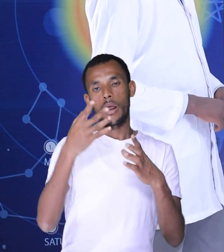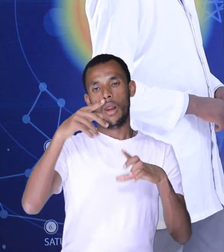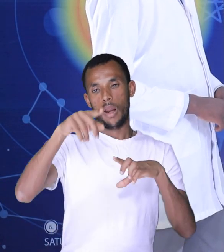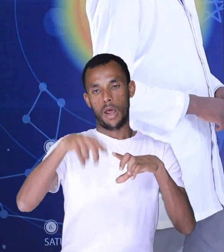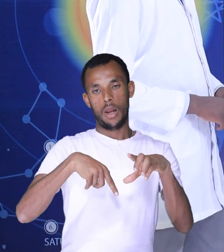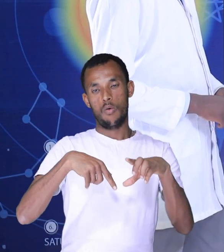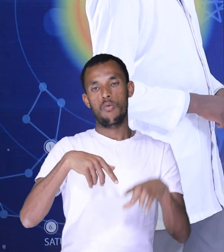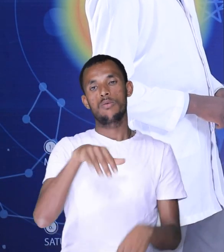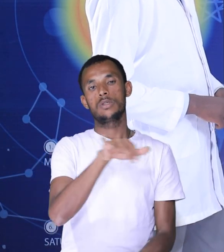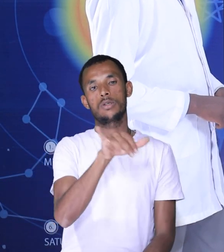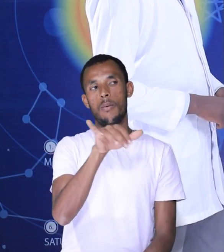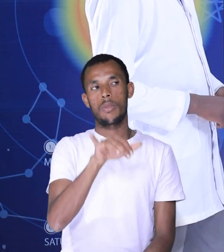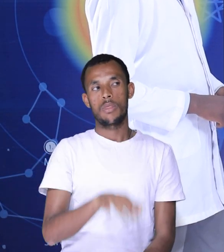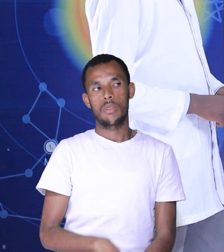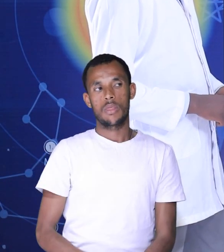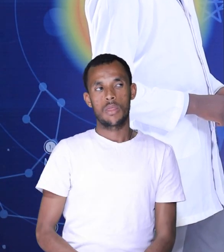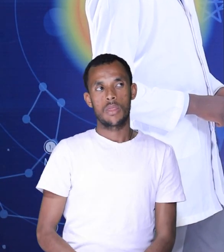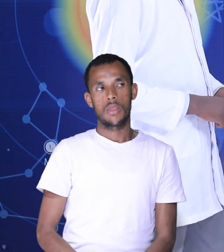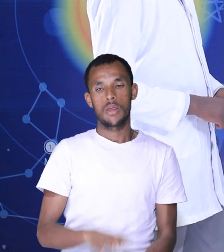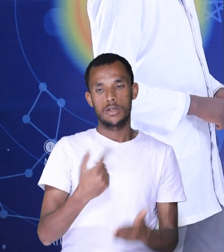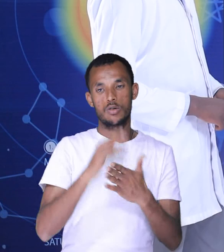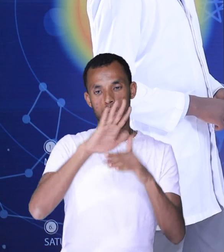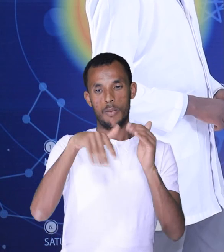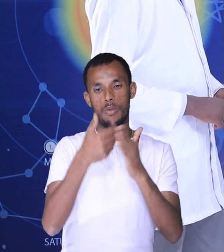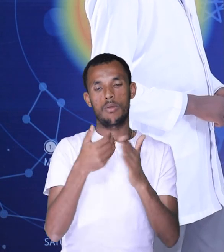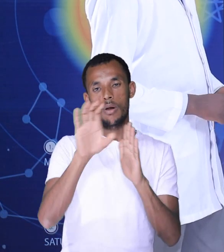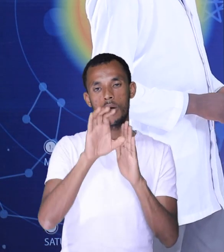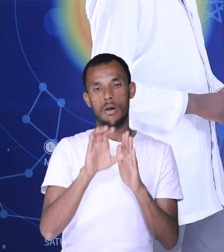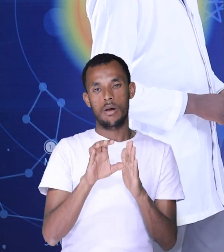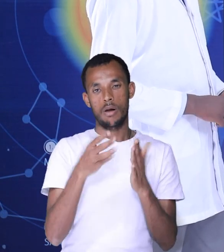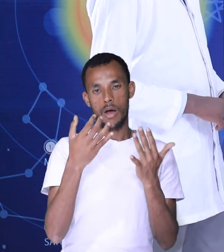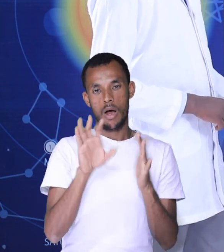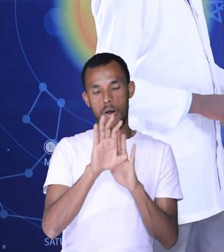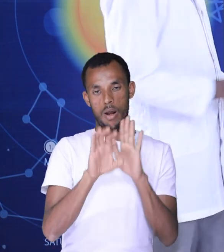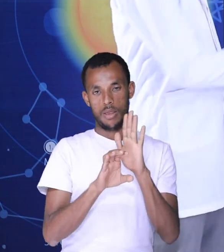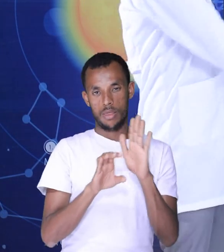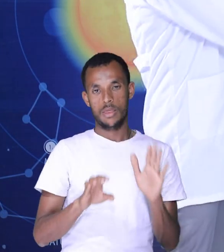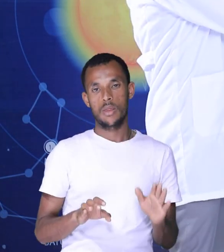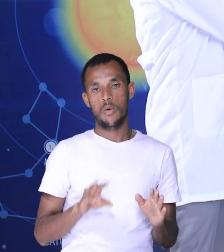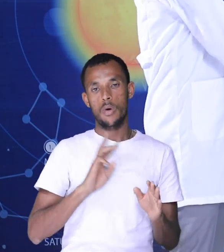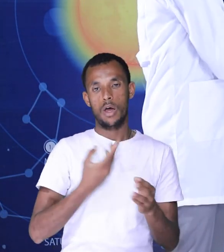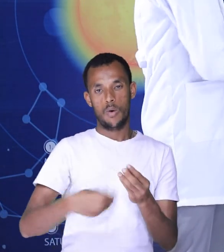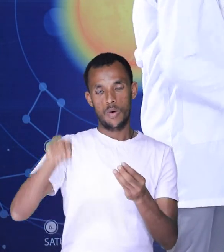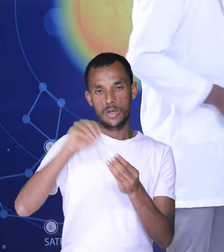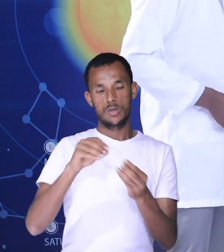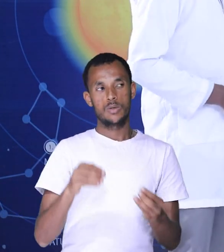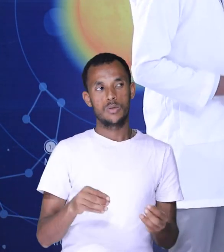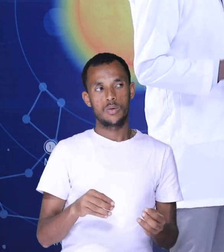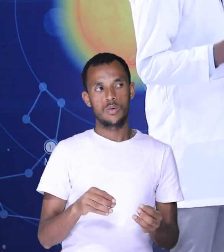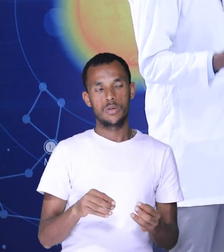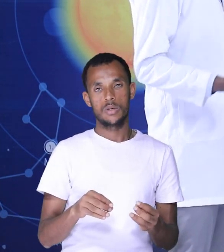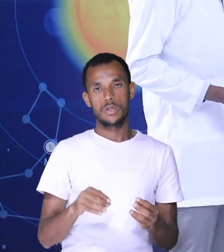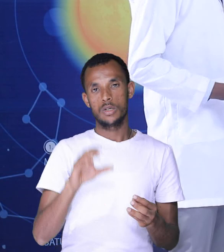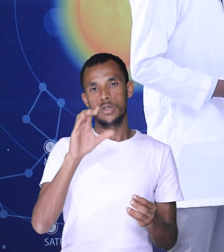symmetry, infinitely many a line of symmetry. This is all about our lesson, though you can also like